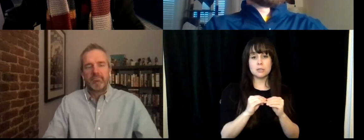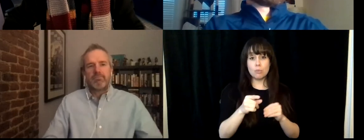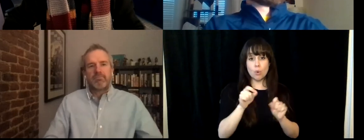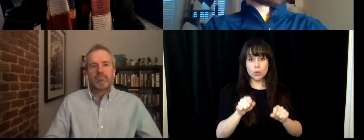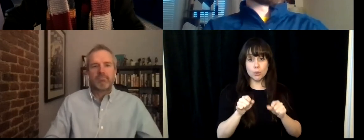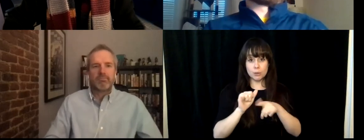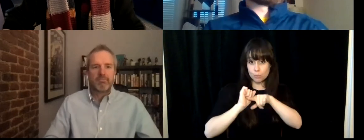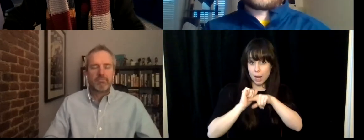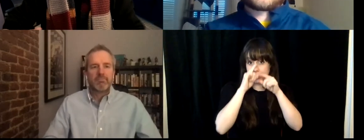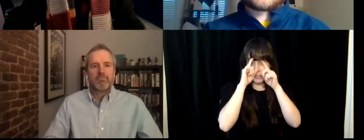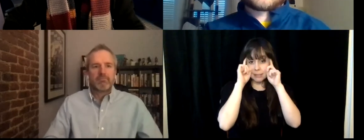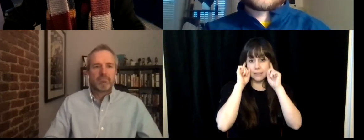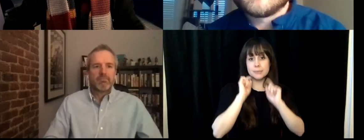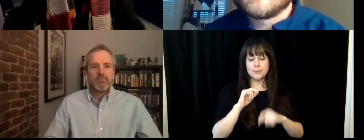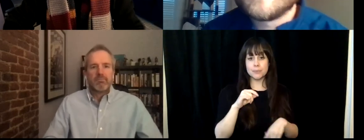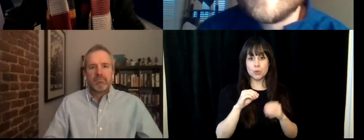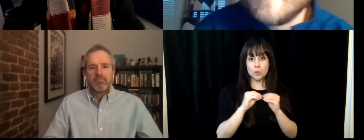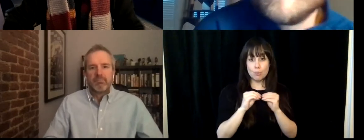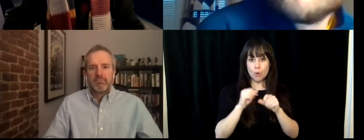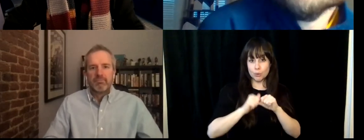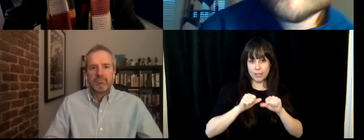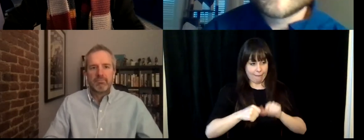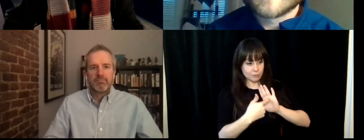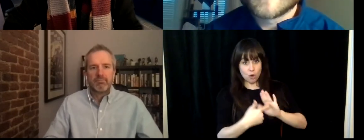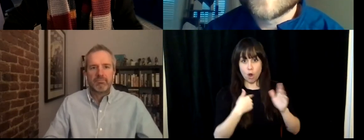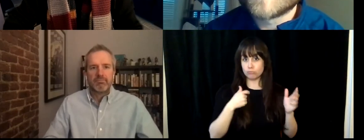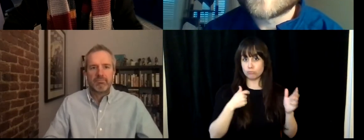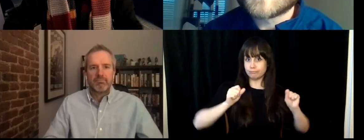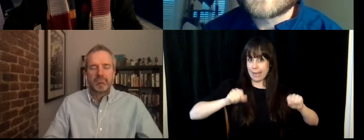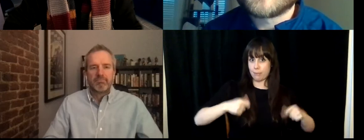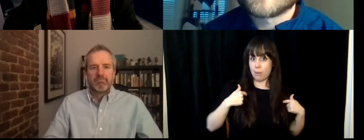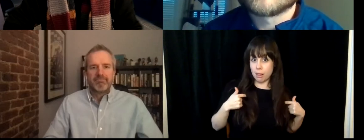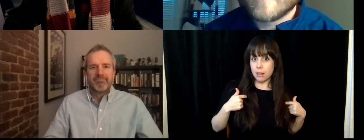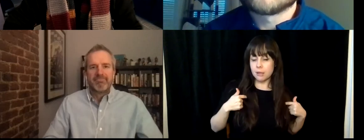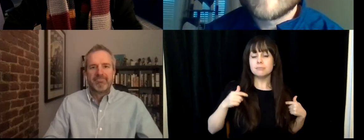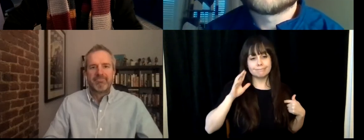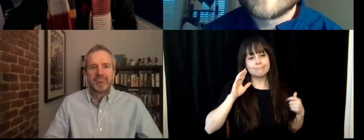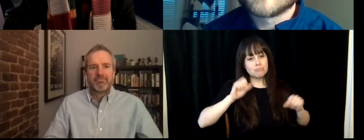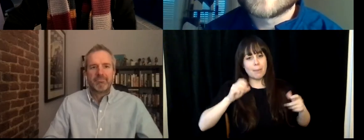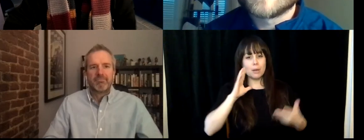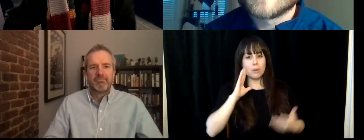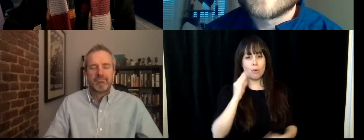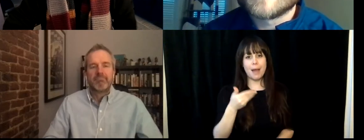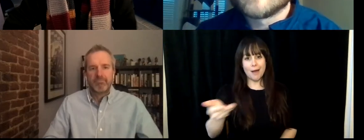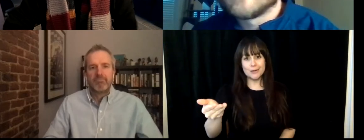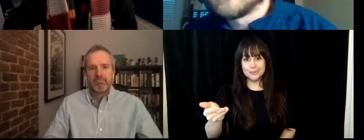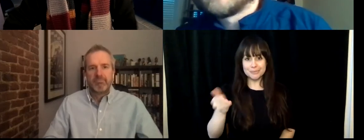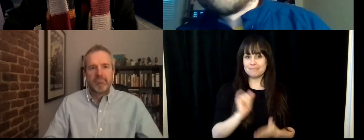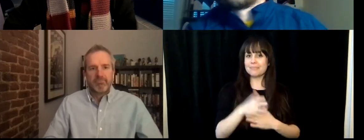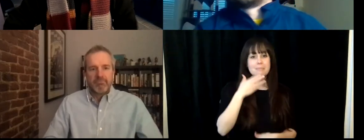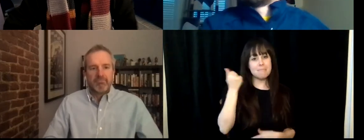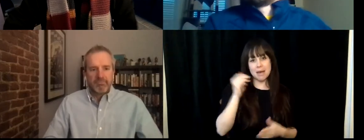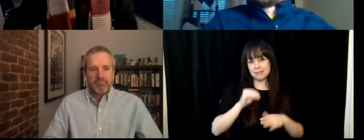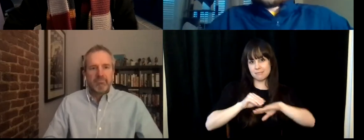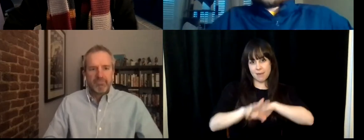practice and the more that you can show that you can do something, the more likely you're going to get a job. So really that's the best advice. If you start